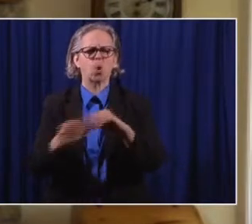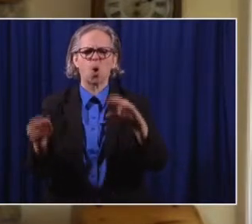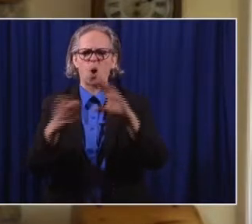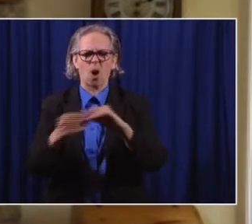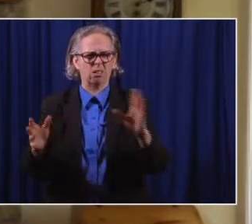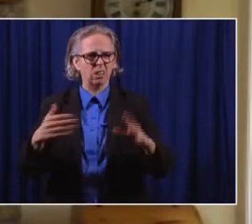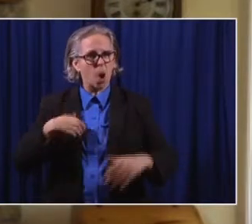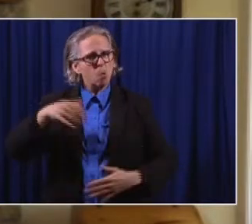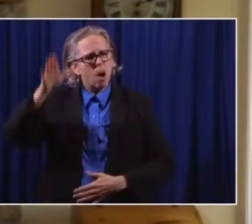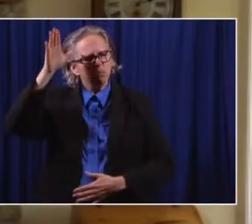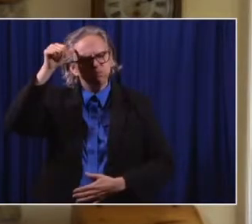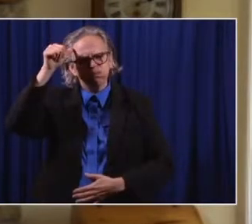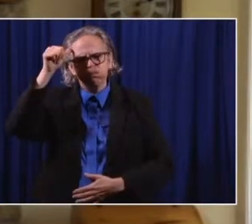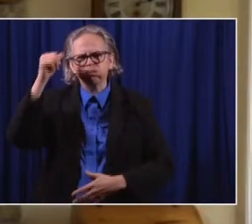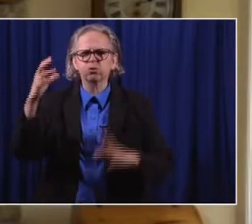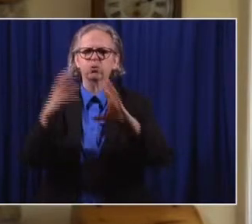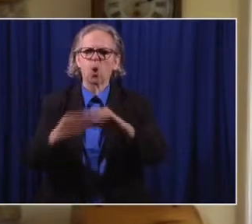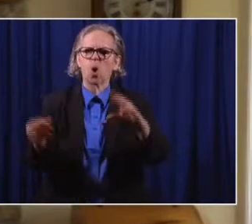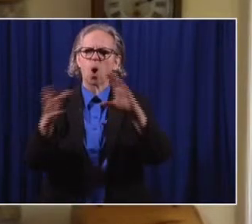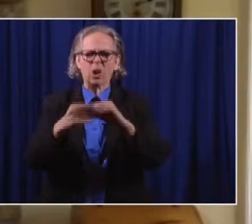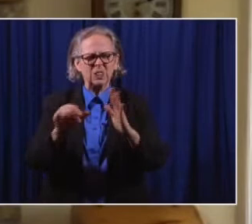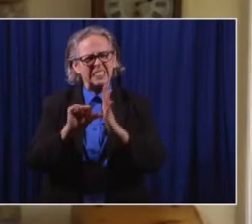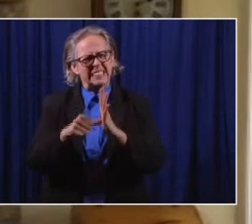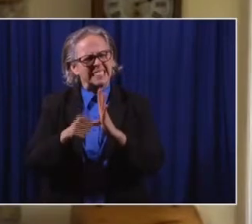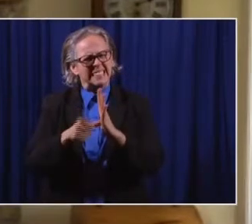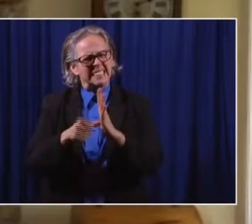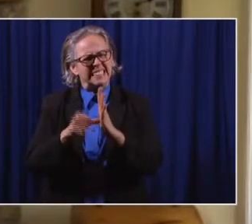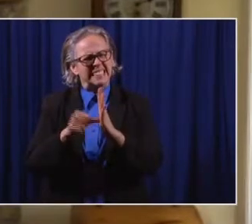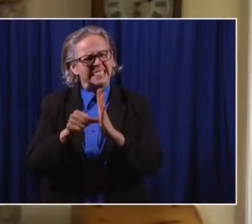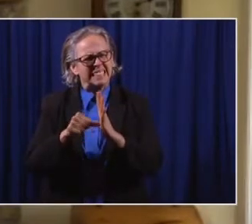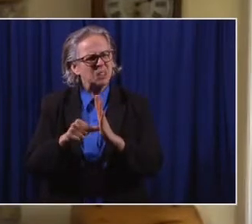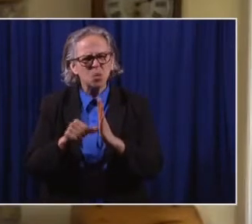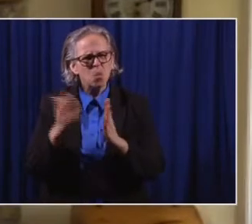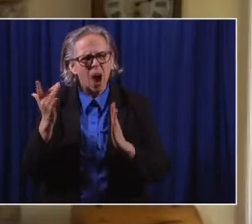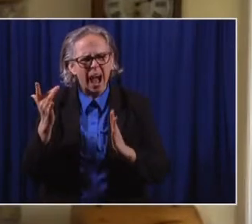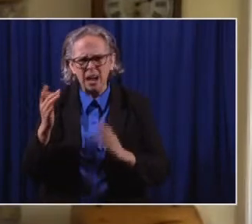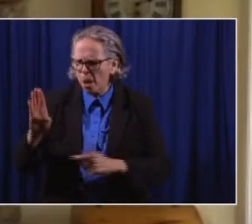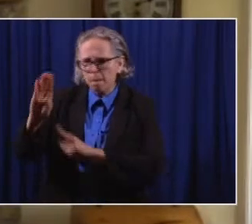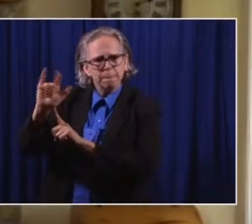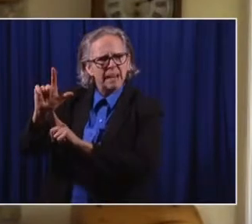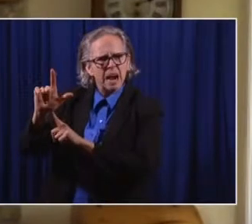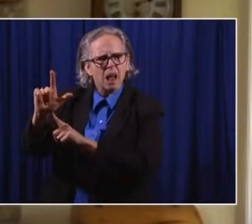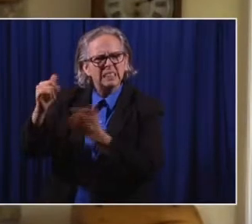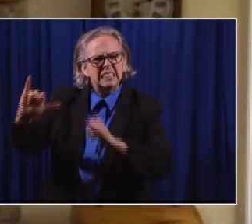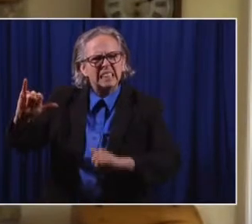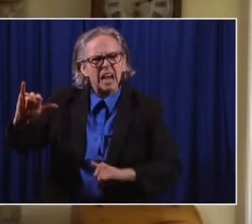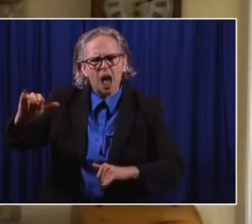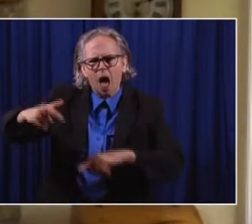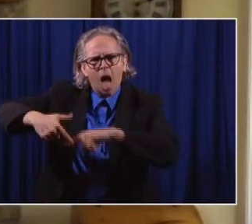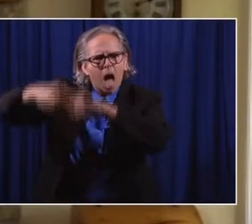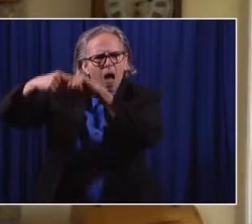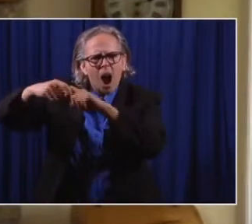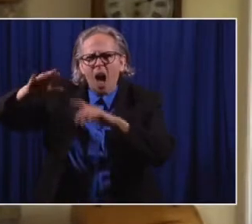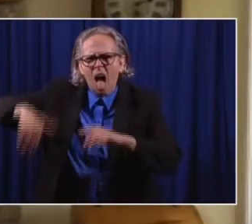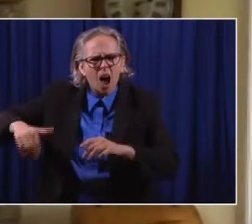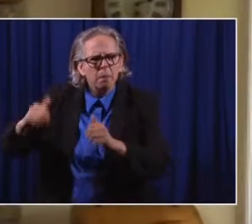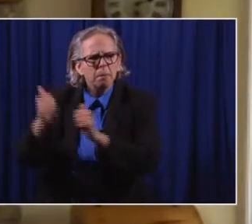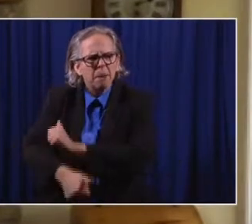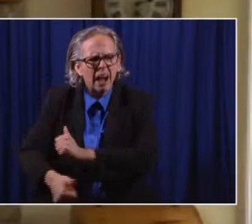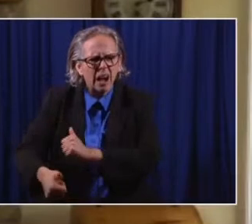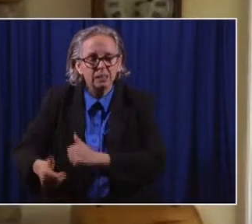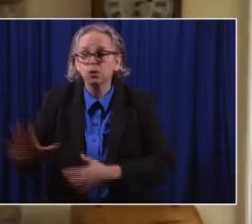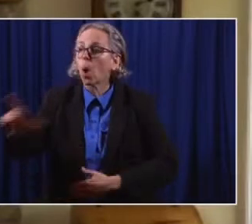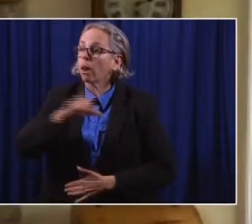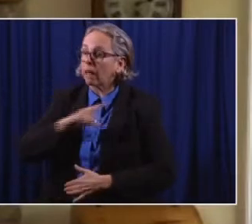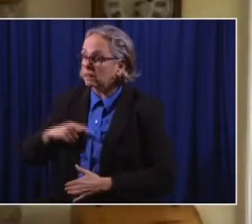in front of the General Assembly. And I would ask the General Assembly to please take it up and pass